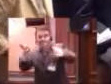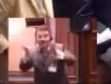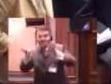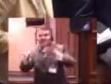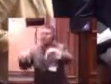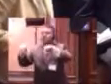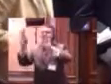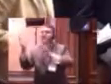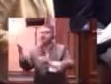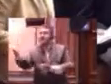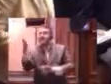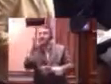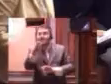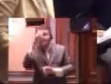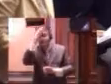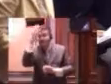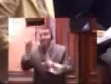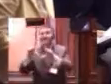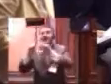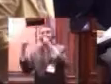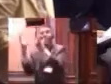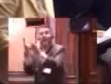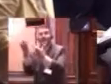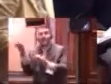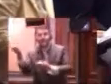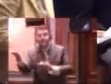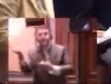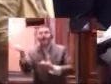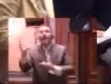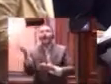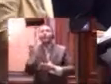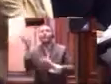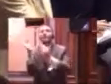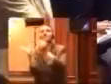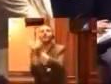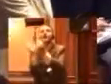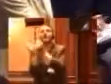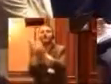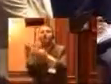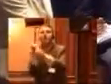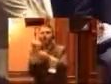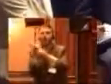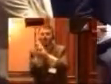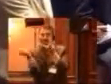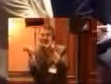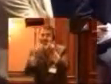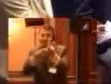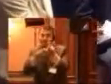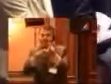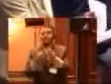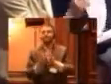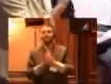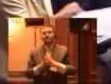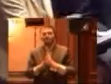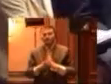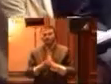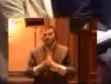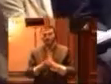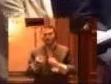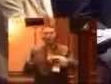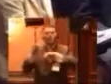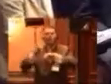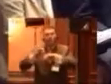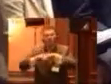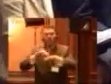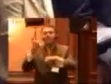professional syndicates, formation of independent workers' unions, and everybody is quickly actually